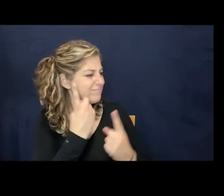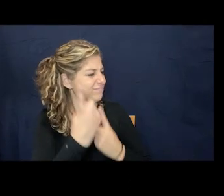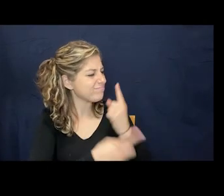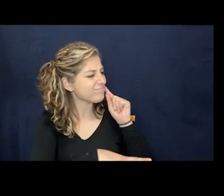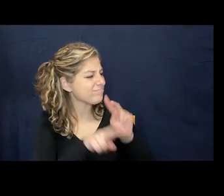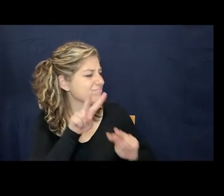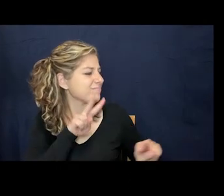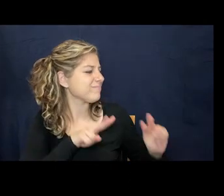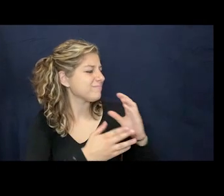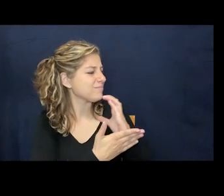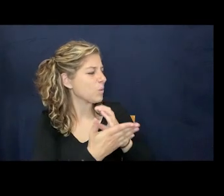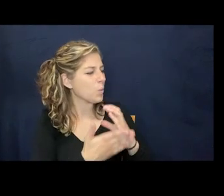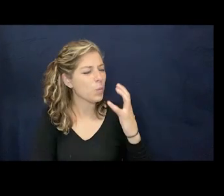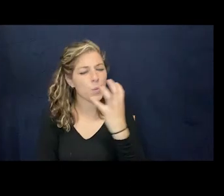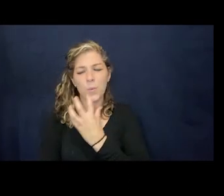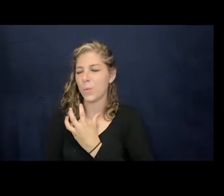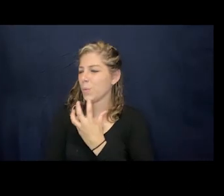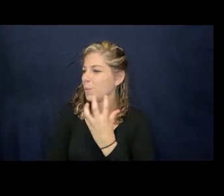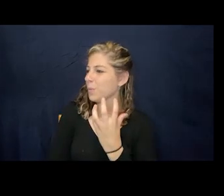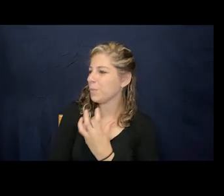to the wonder of you.